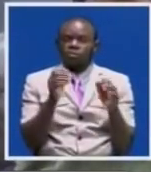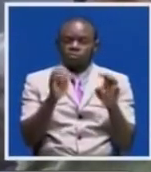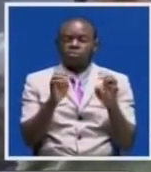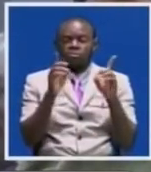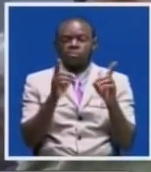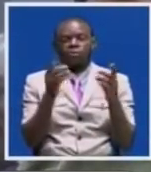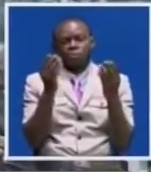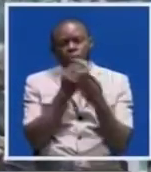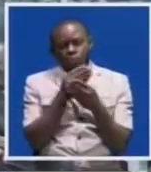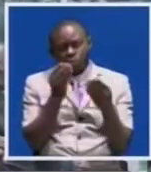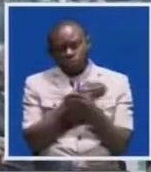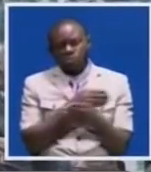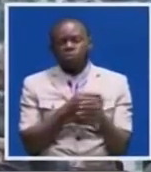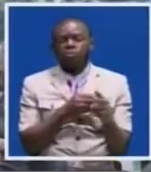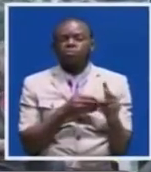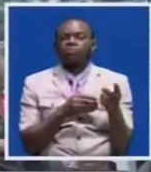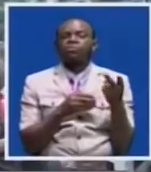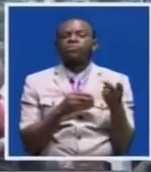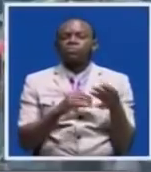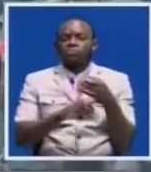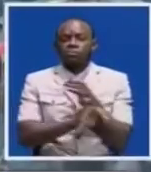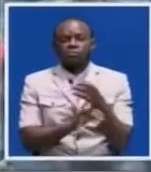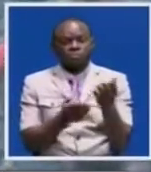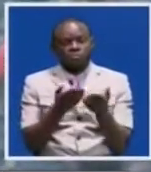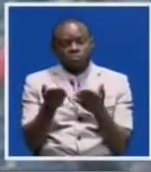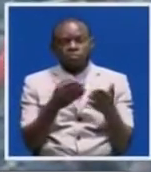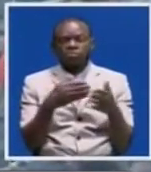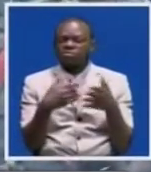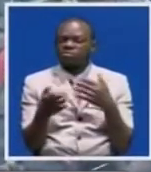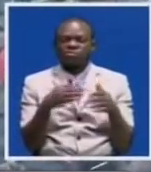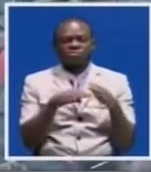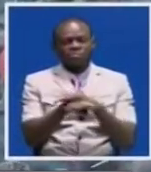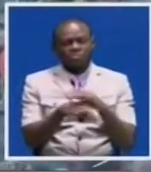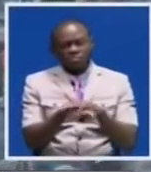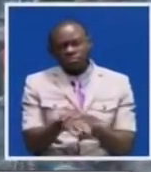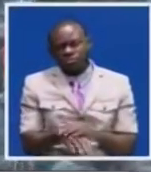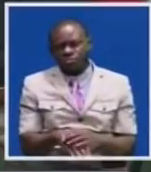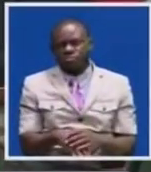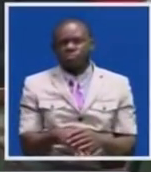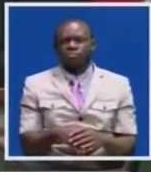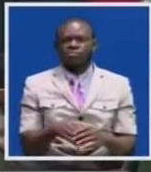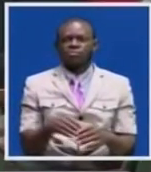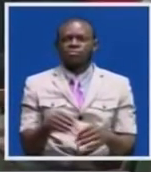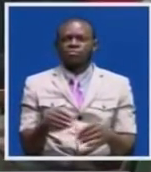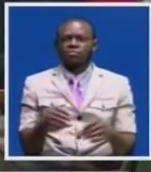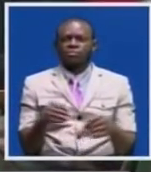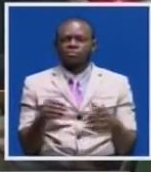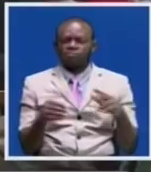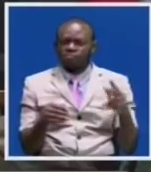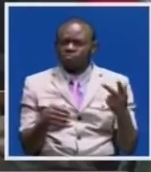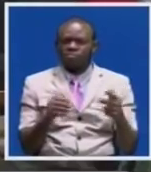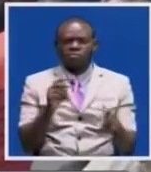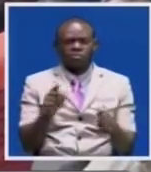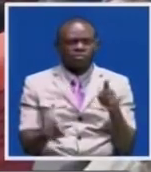easy access to social services, and an opportunity to make a better life